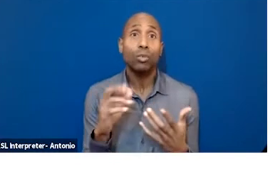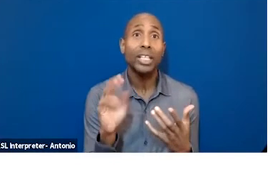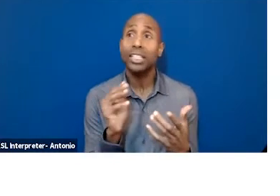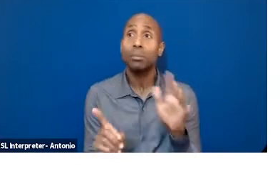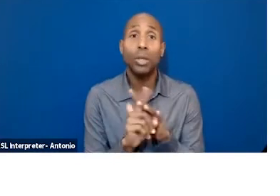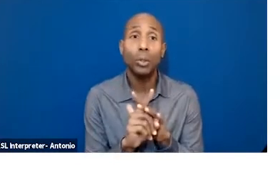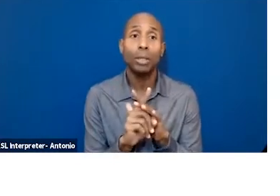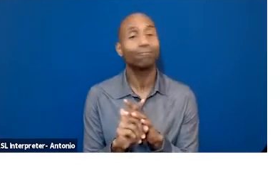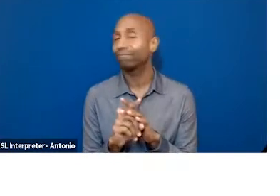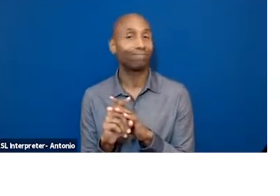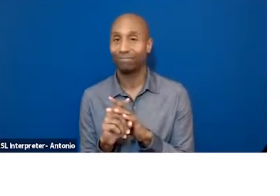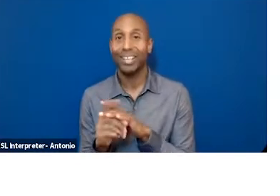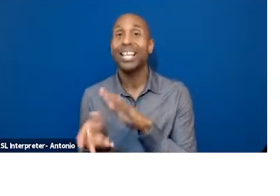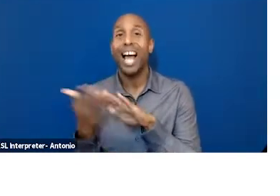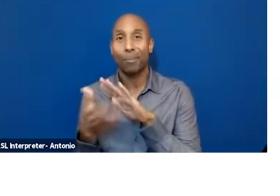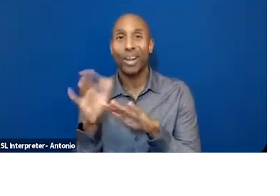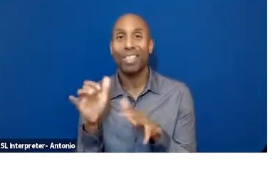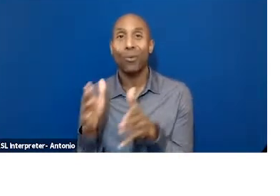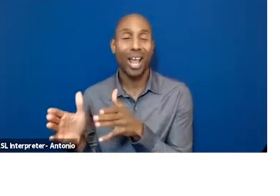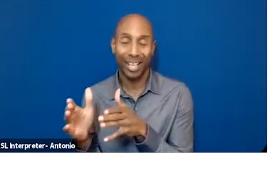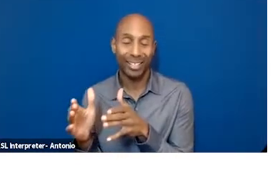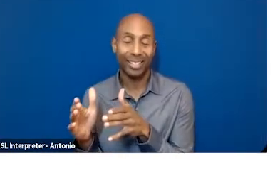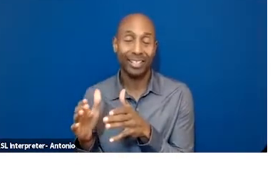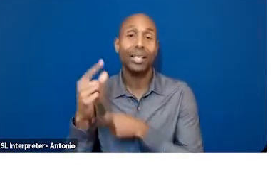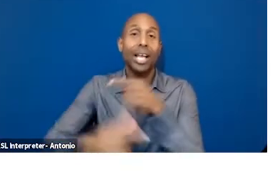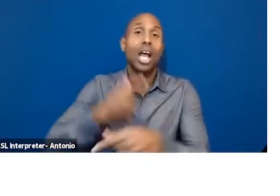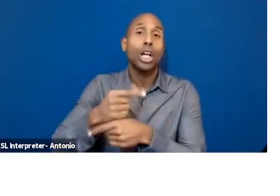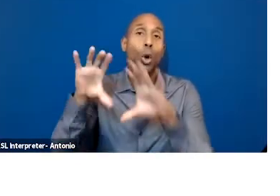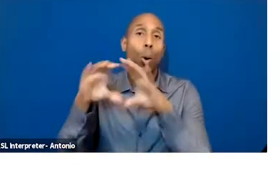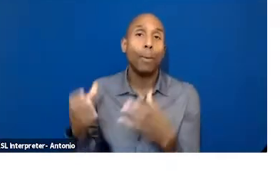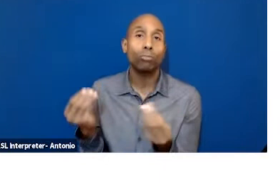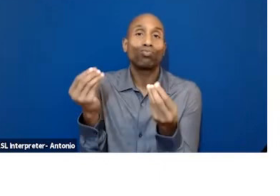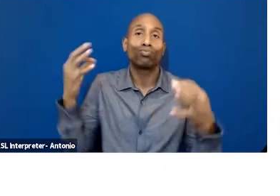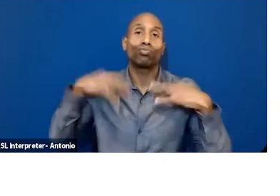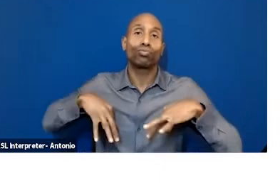fashion runs, and by which I mean global capitalism.